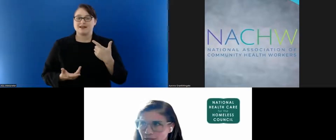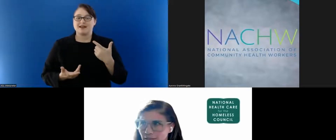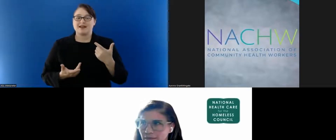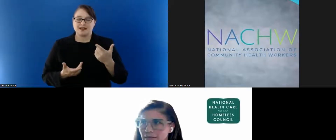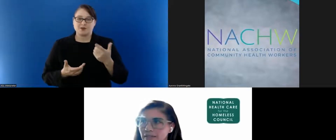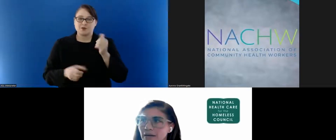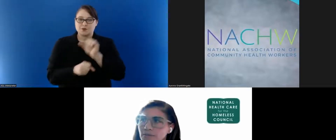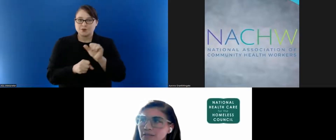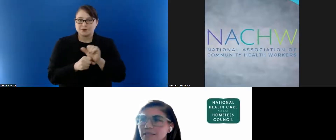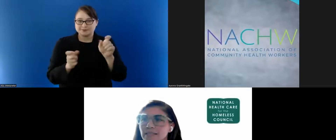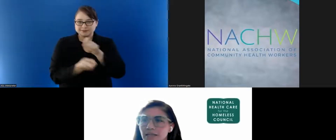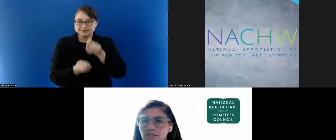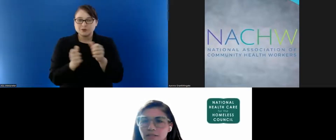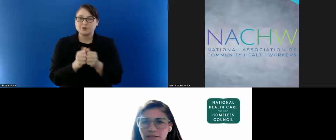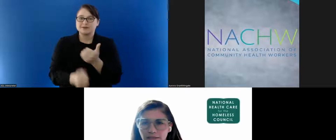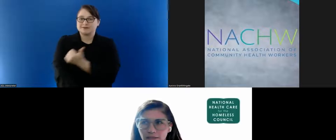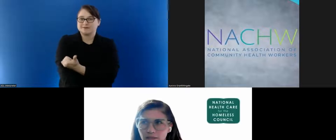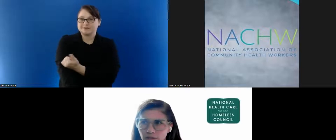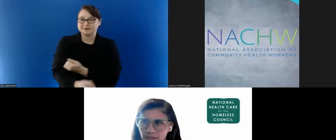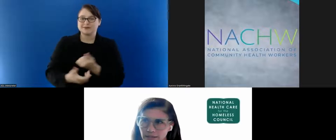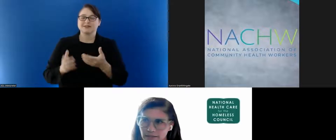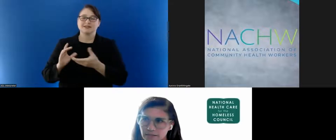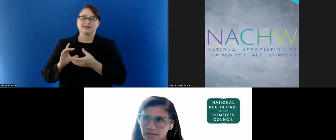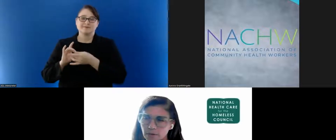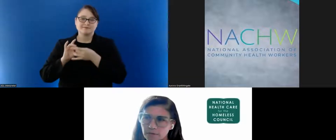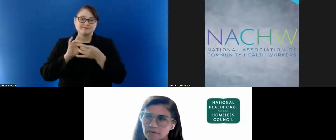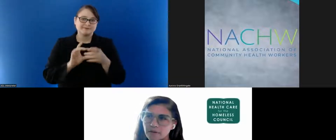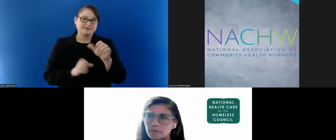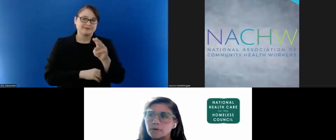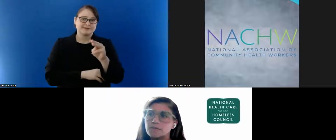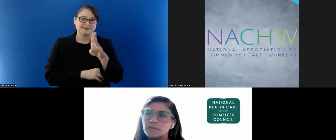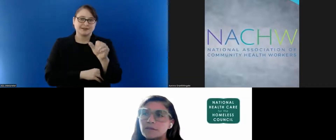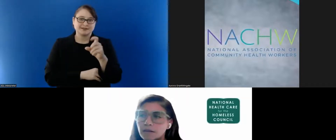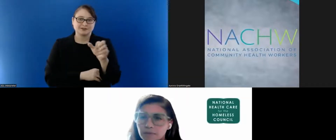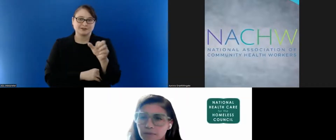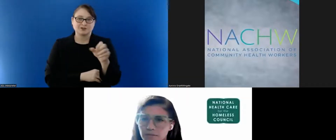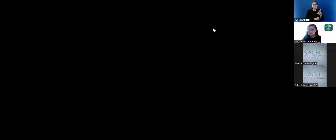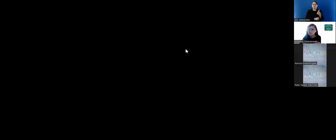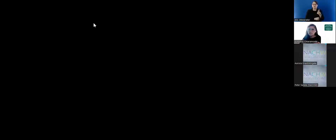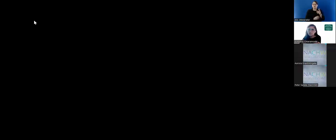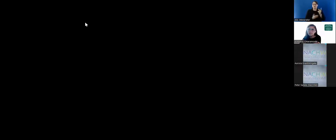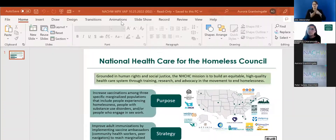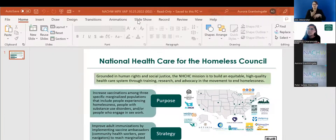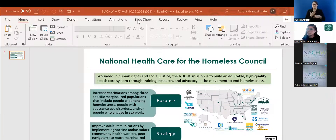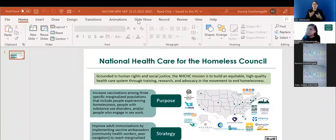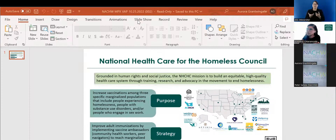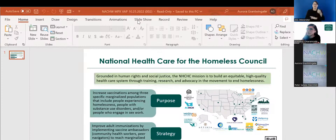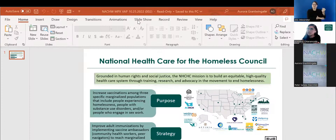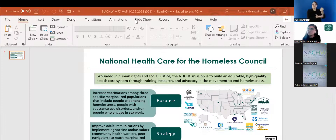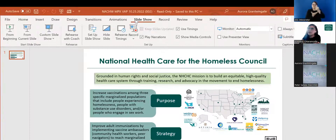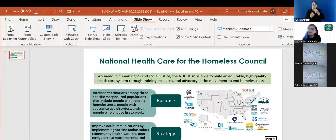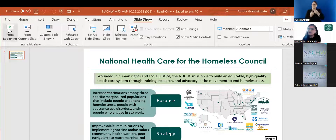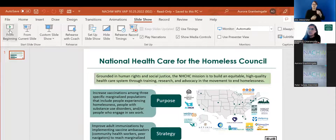Ambassador Project. The Council is the National Technical and Training Assistance Partner funded through HRSA, Health Resources Service